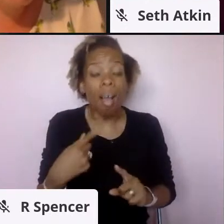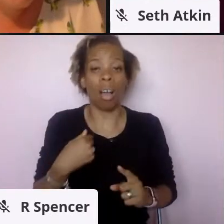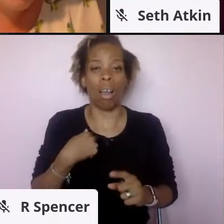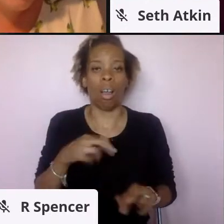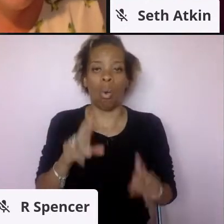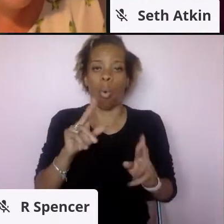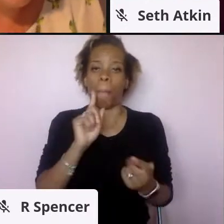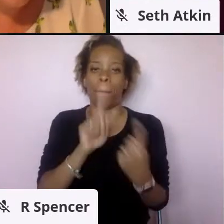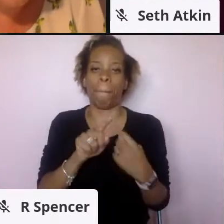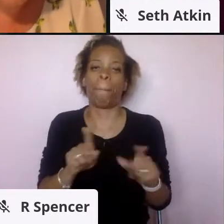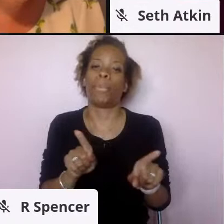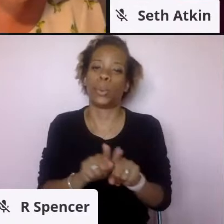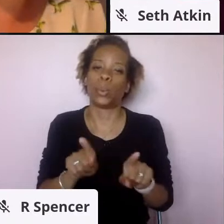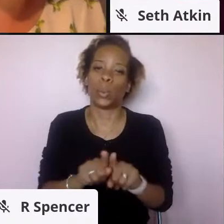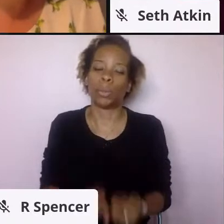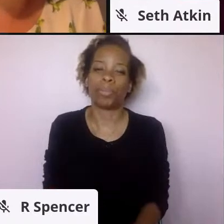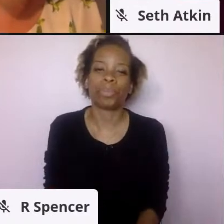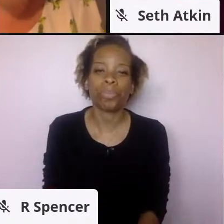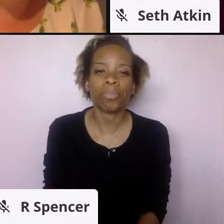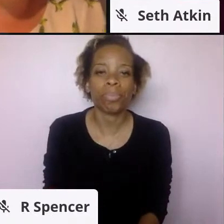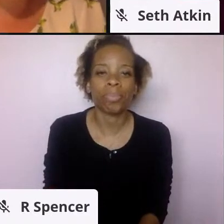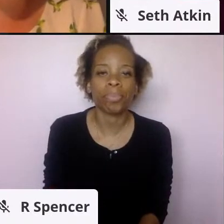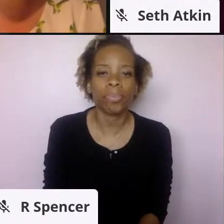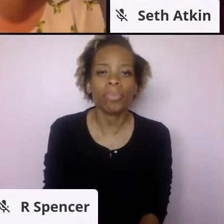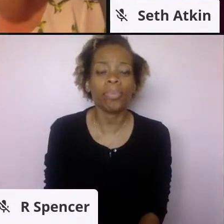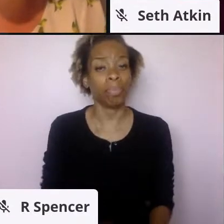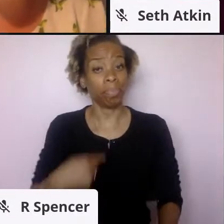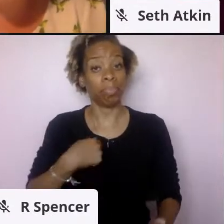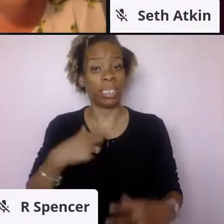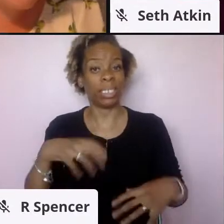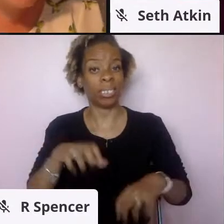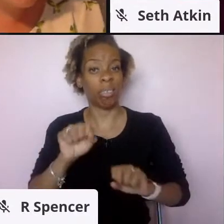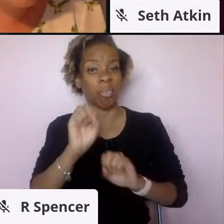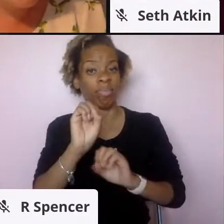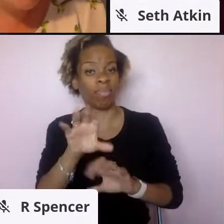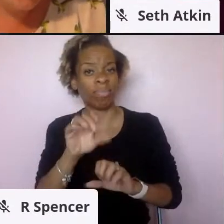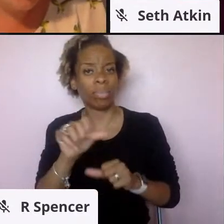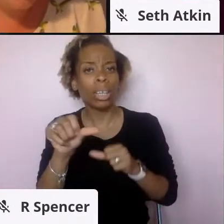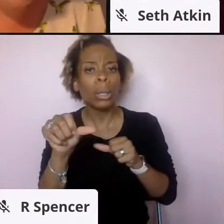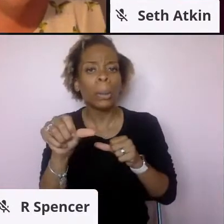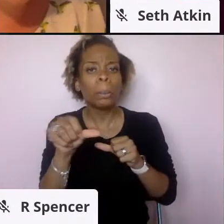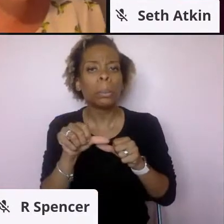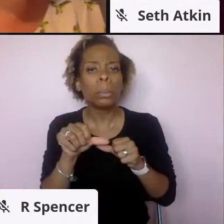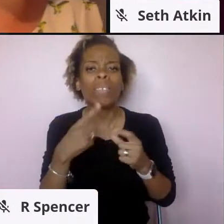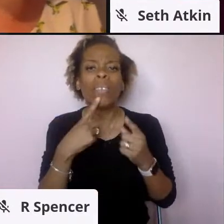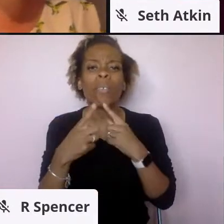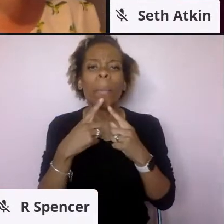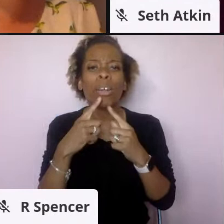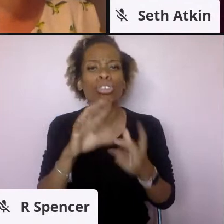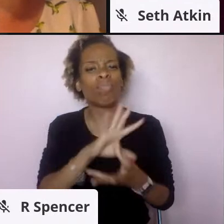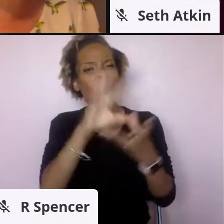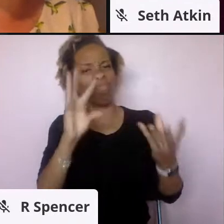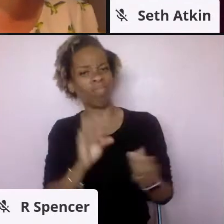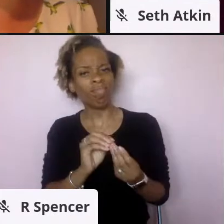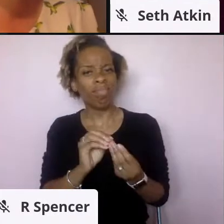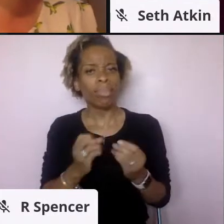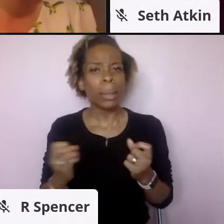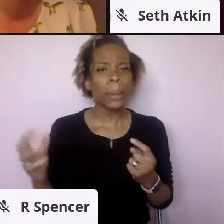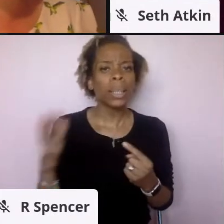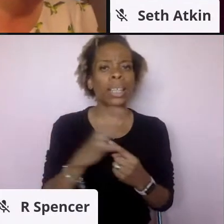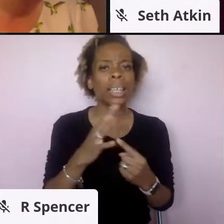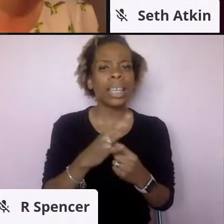time. I'm going to kick us off today with a bit of a brief overview of some of the key tools and